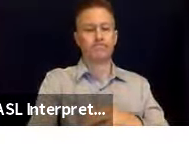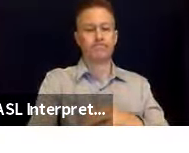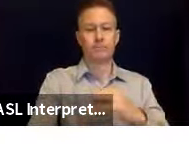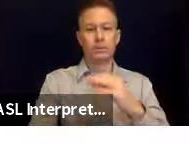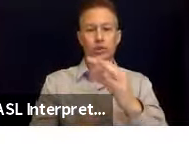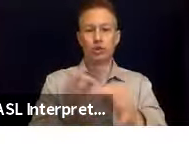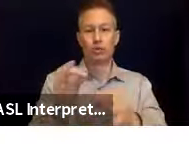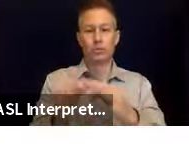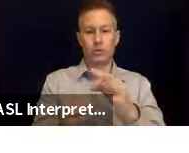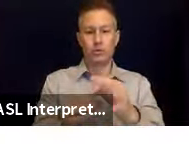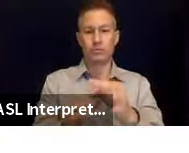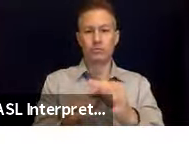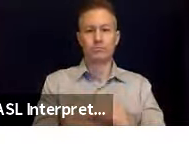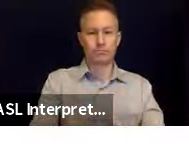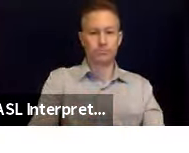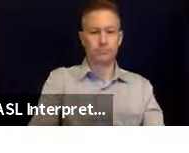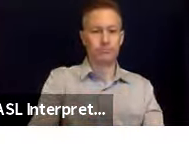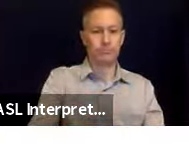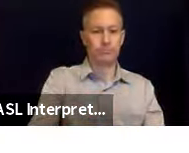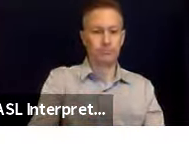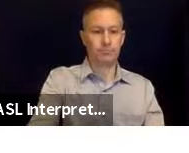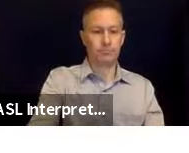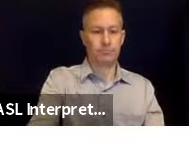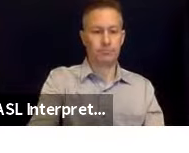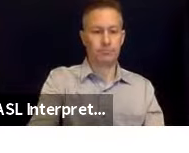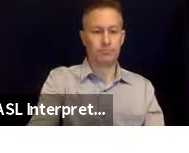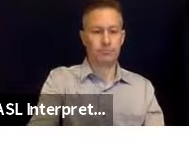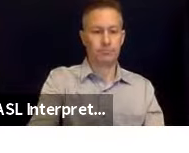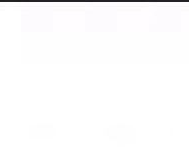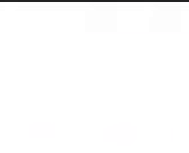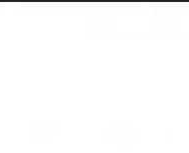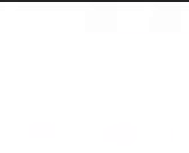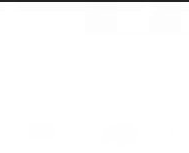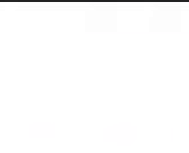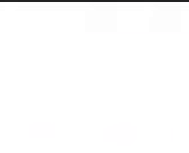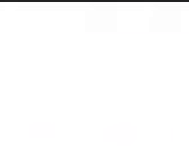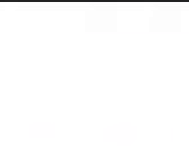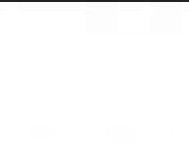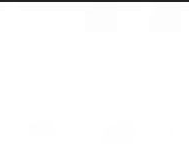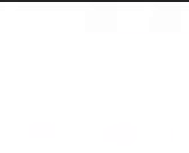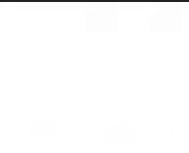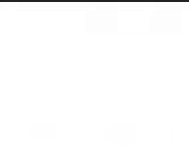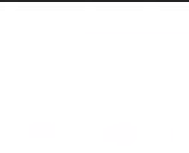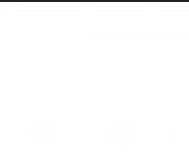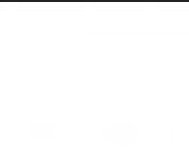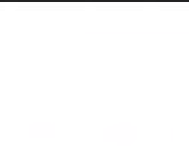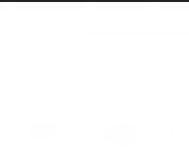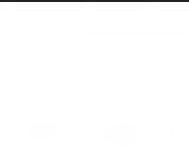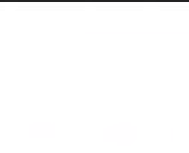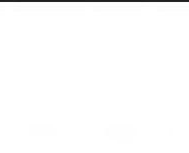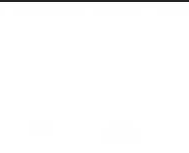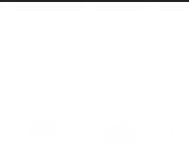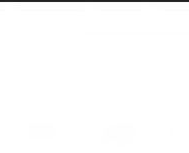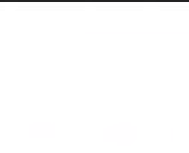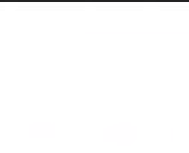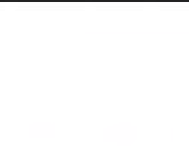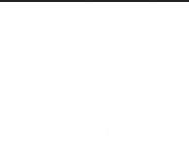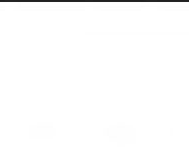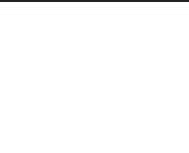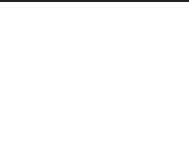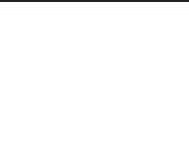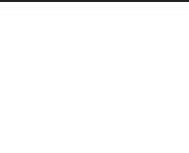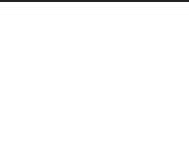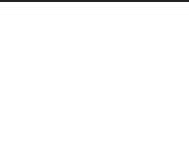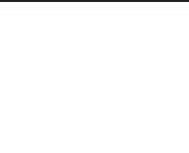last bit here. If you're at the coast and you feel shaking, any shaking can mean, if you're at the coast, that a tsunami